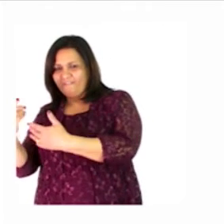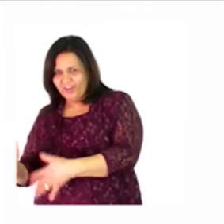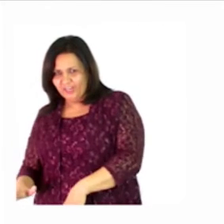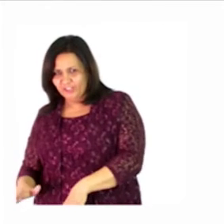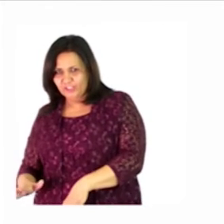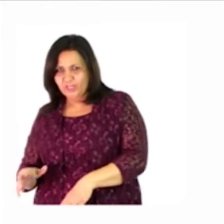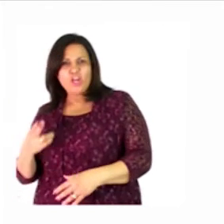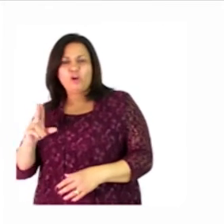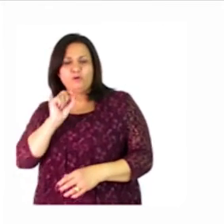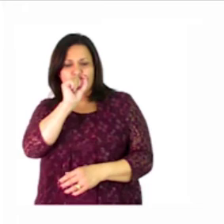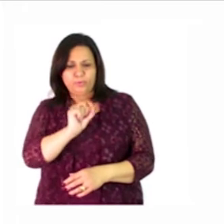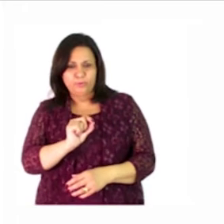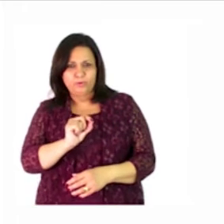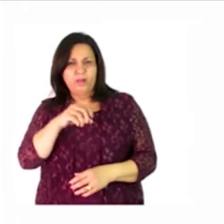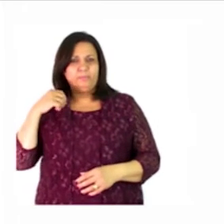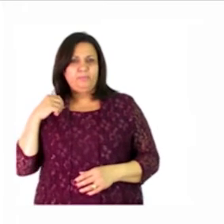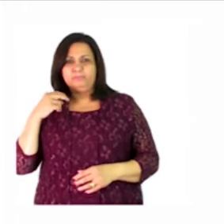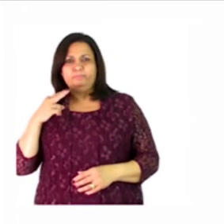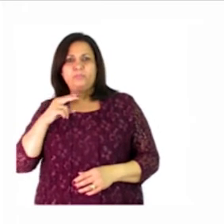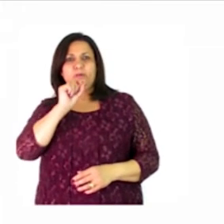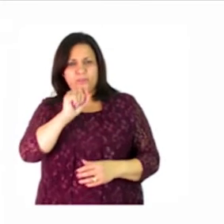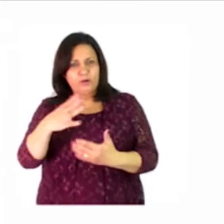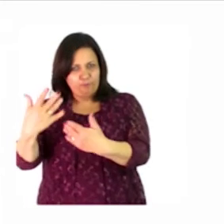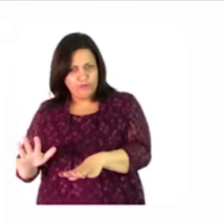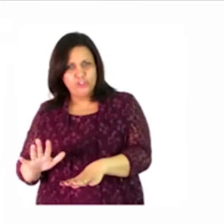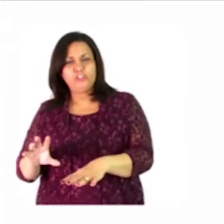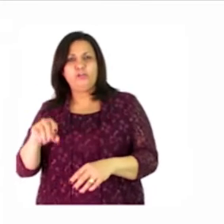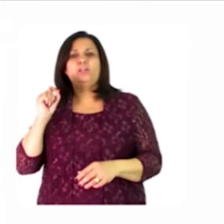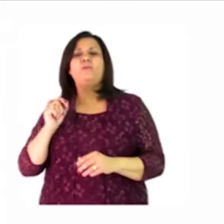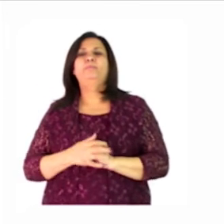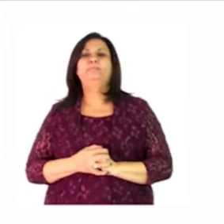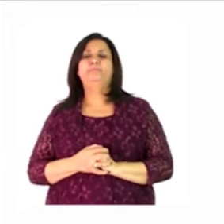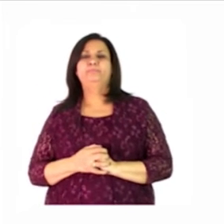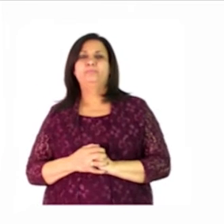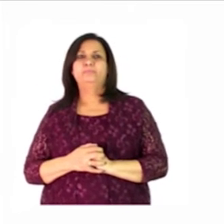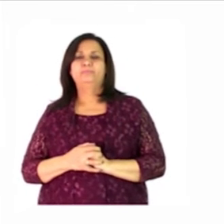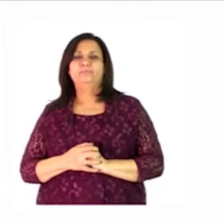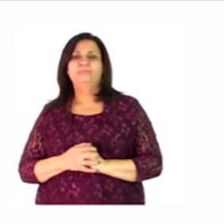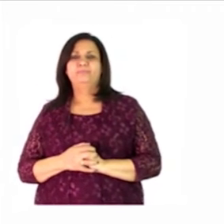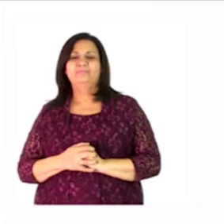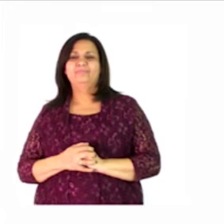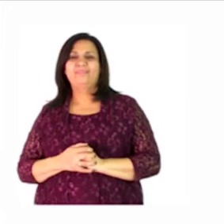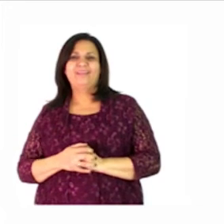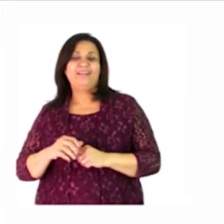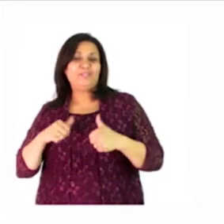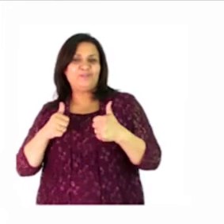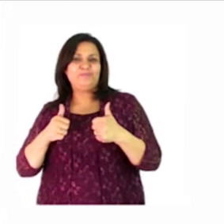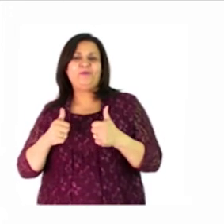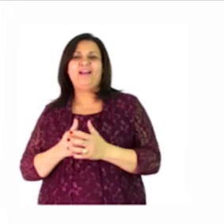of the hacksaw. Well done, boys and girls. I know you have done it very